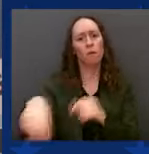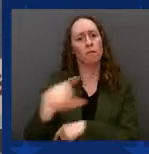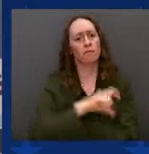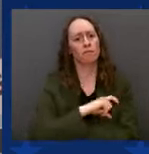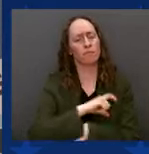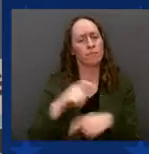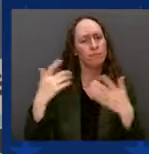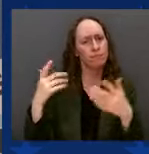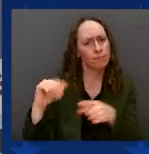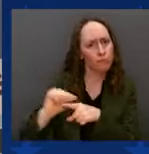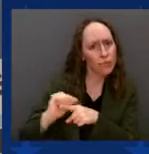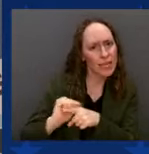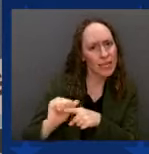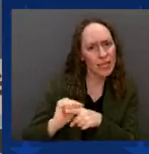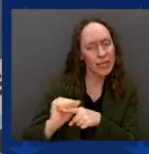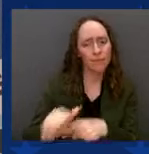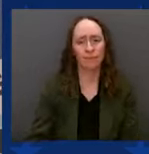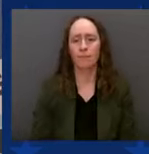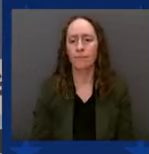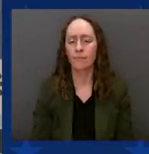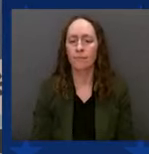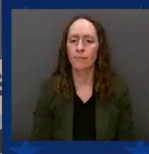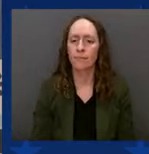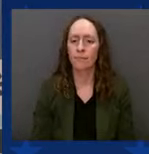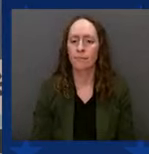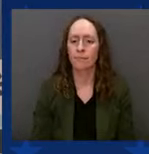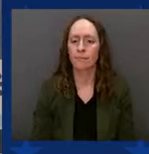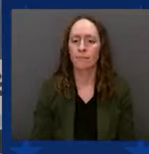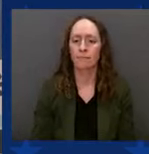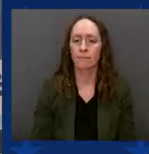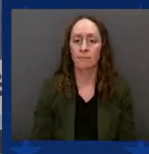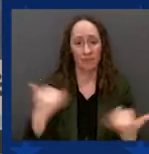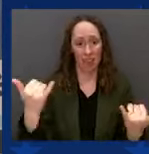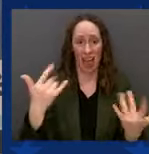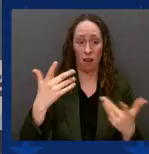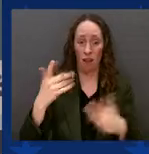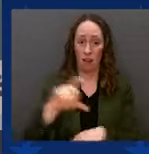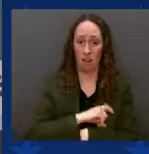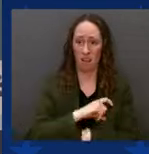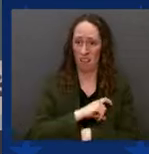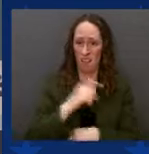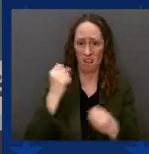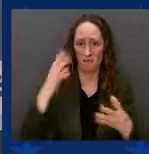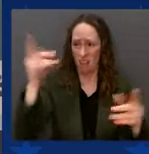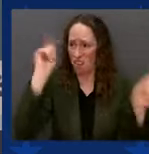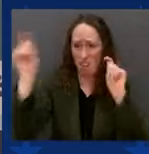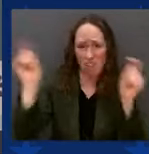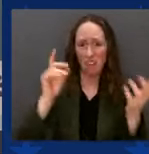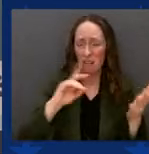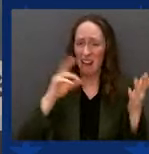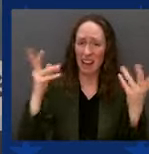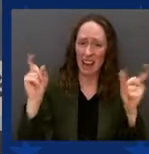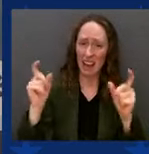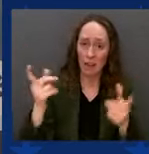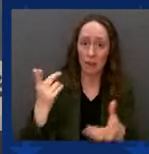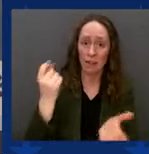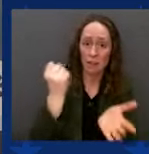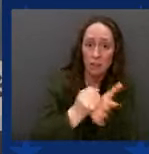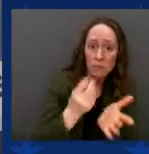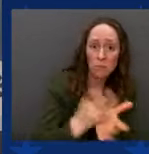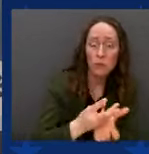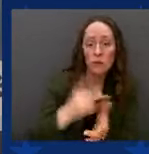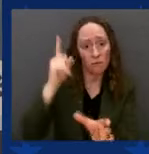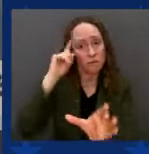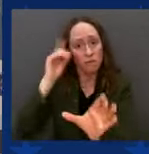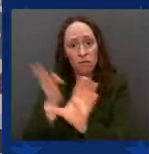many roles. We expect our cops to be social workers. We expect them to be psychologists, mental health counselors. You